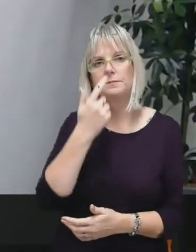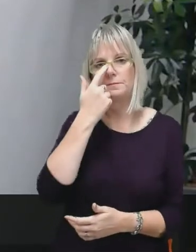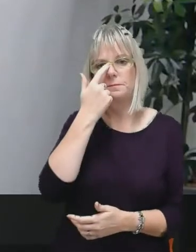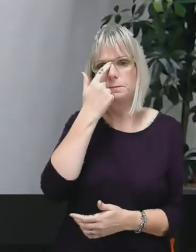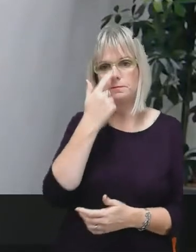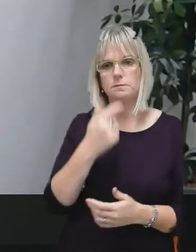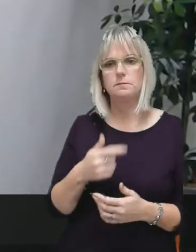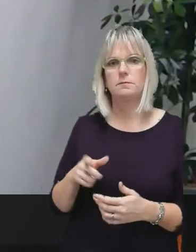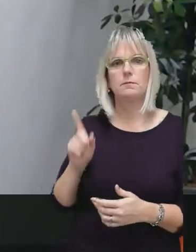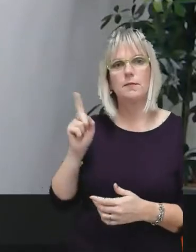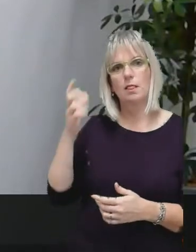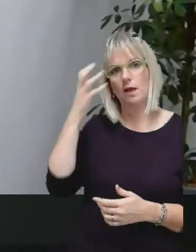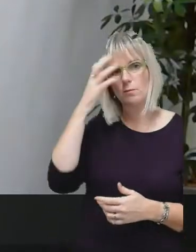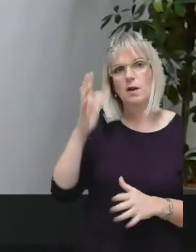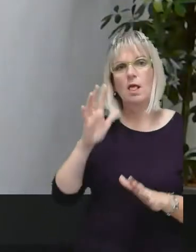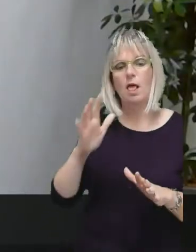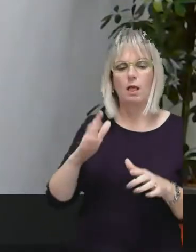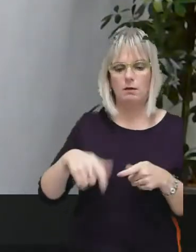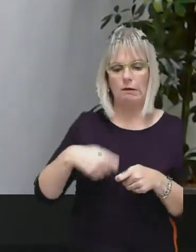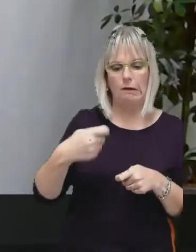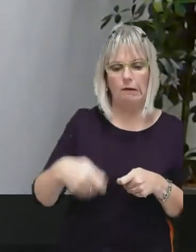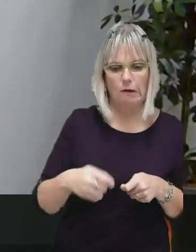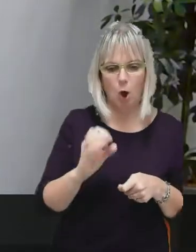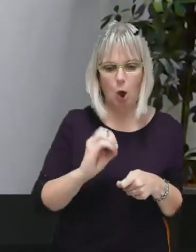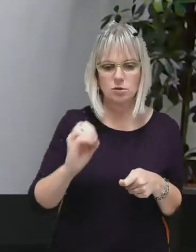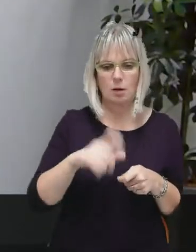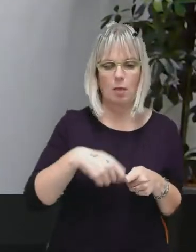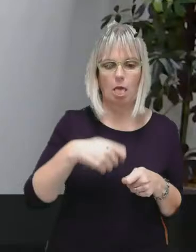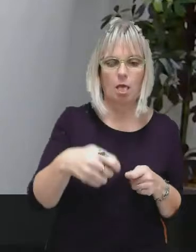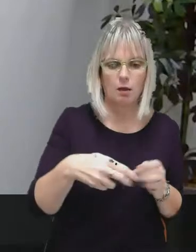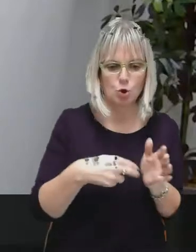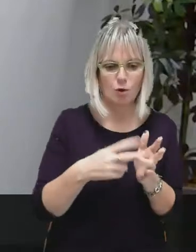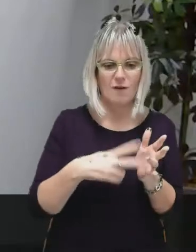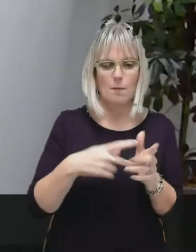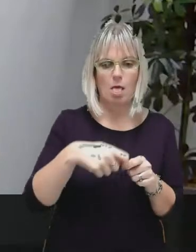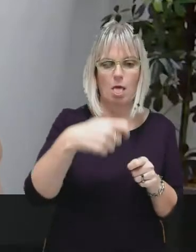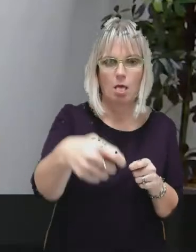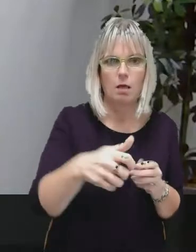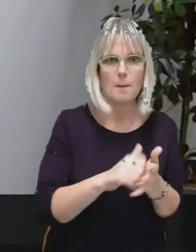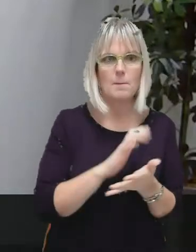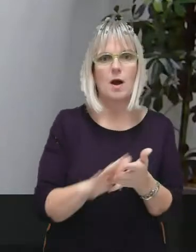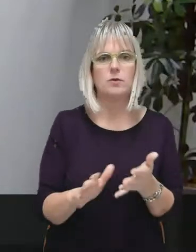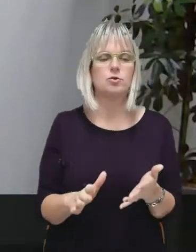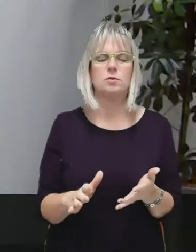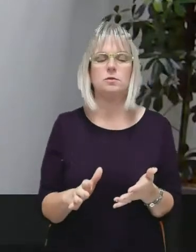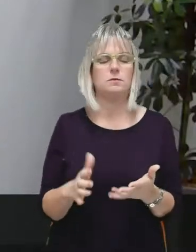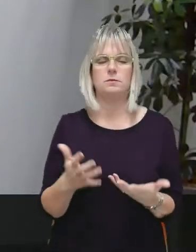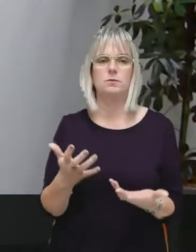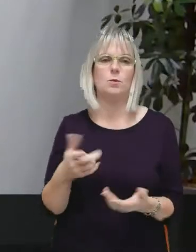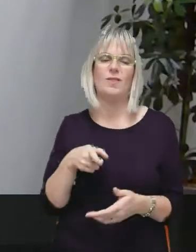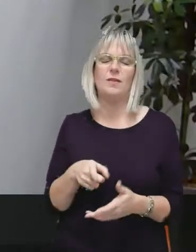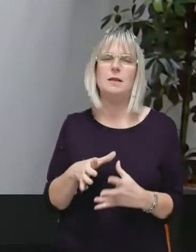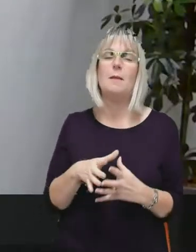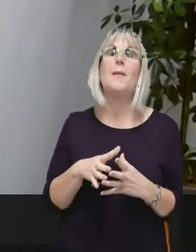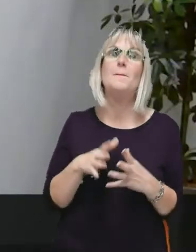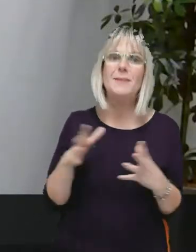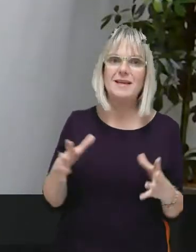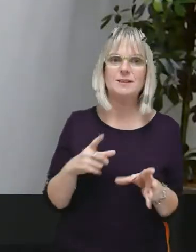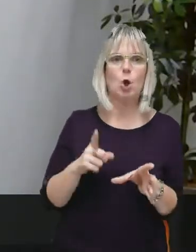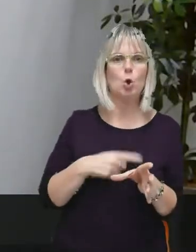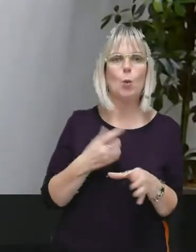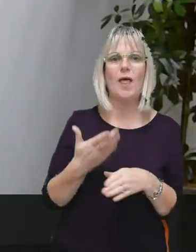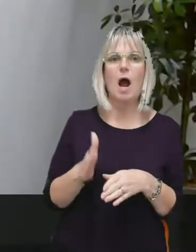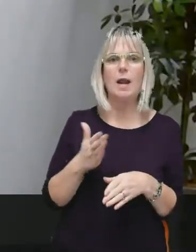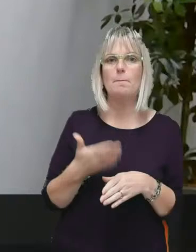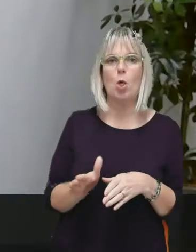November, then in March, which has led to the biggest jump in youth unemployment in any quarter since 1992. And